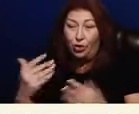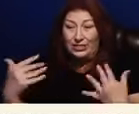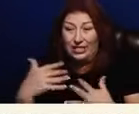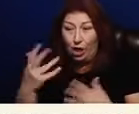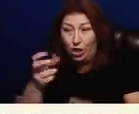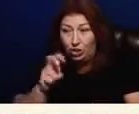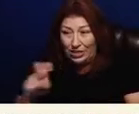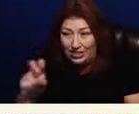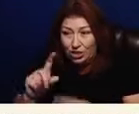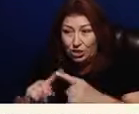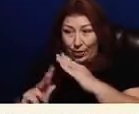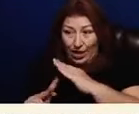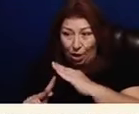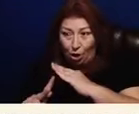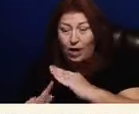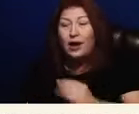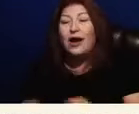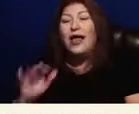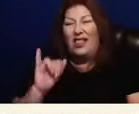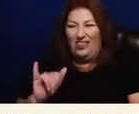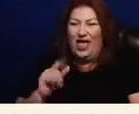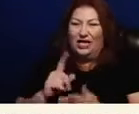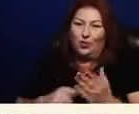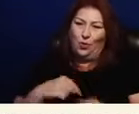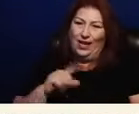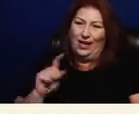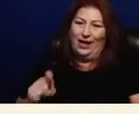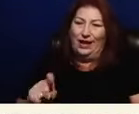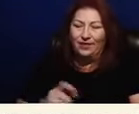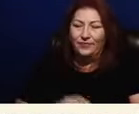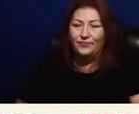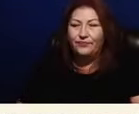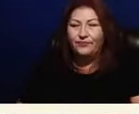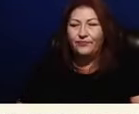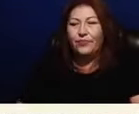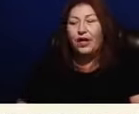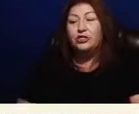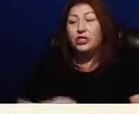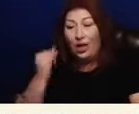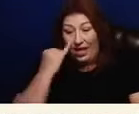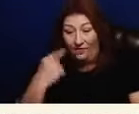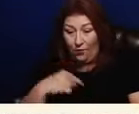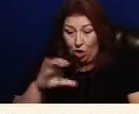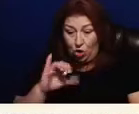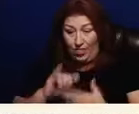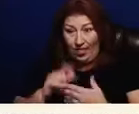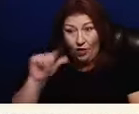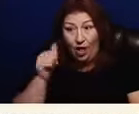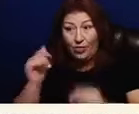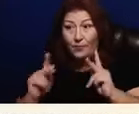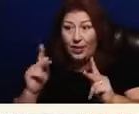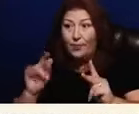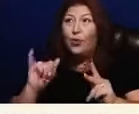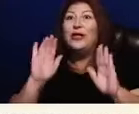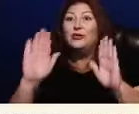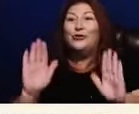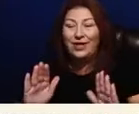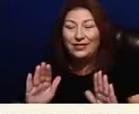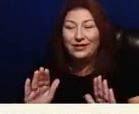kindergarten. That is what we need. So if we are doing that for other people, that's